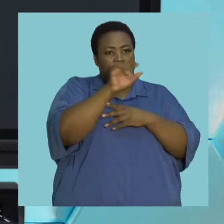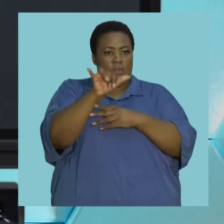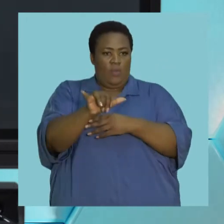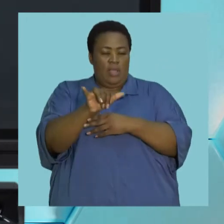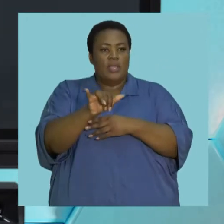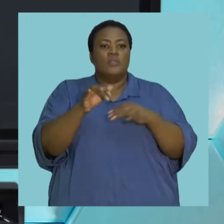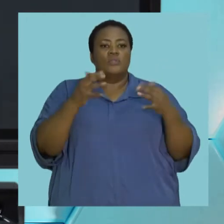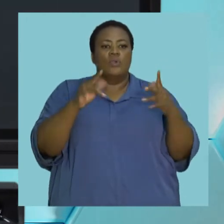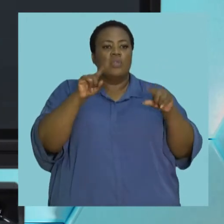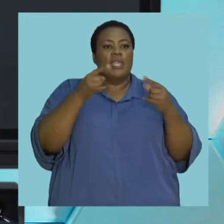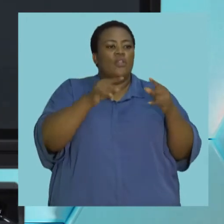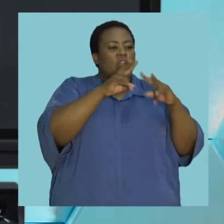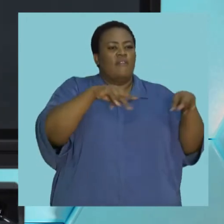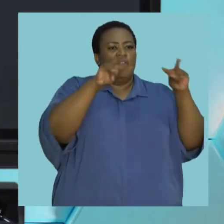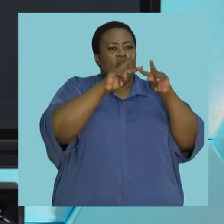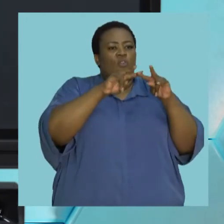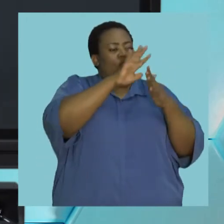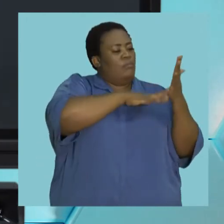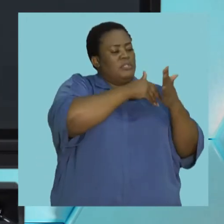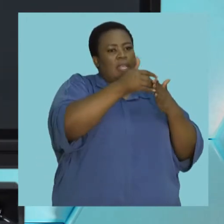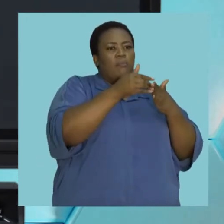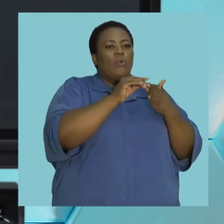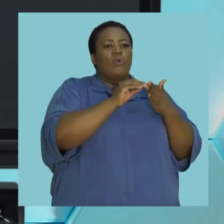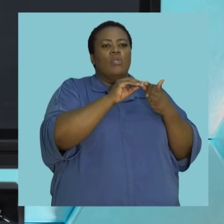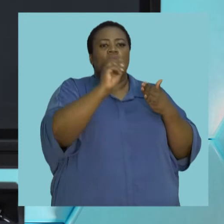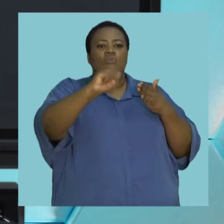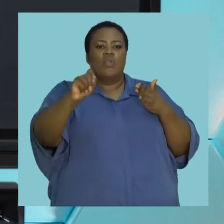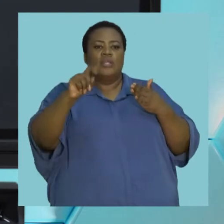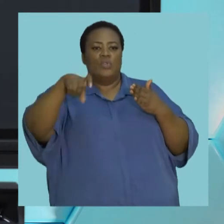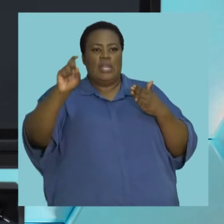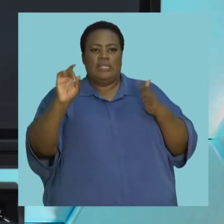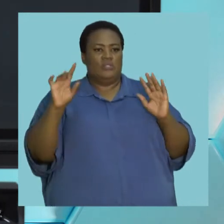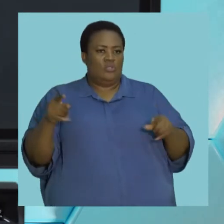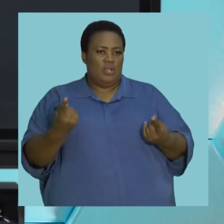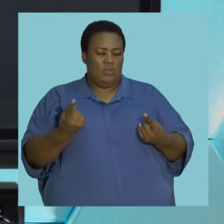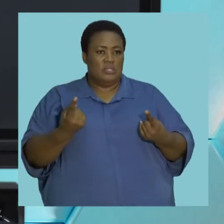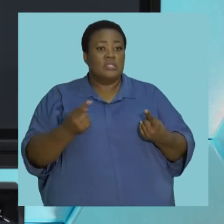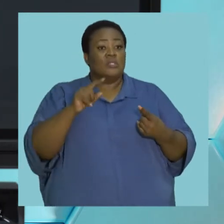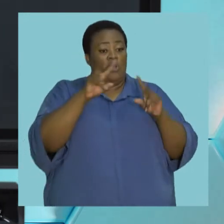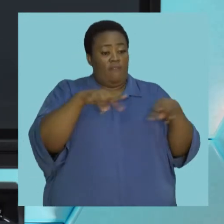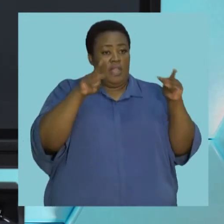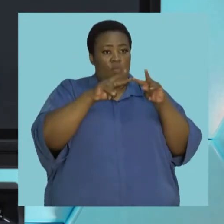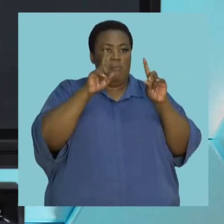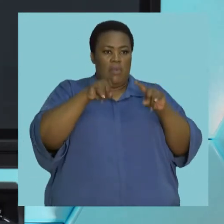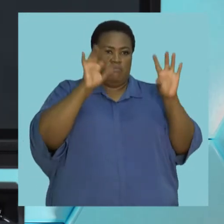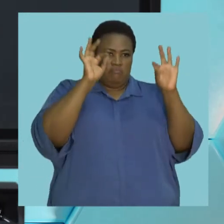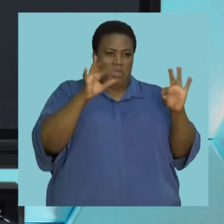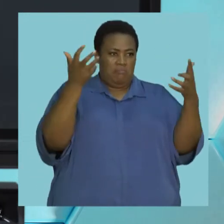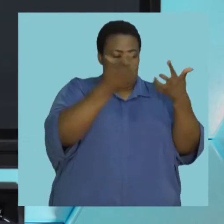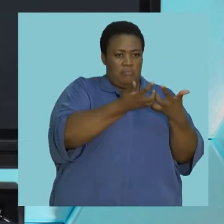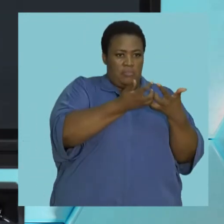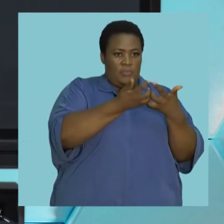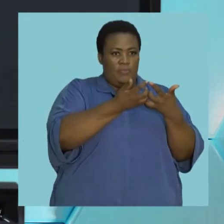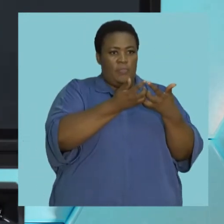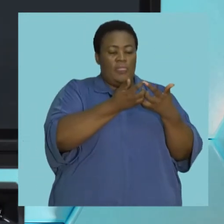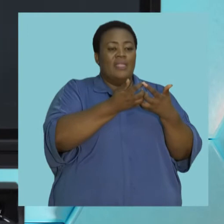y-axis. So you simply cannot take a value from the table and write that down onto your x-axis. These values need to be